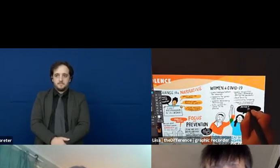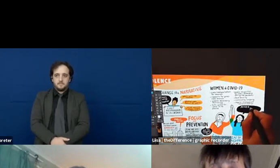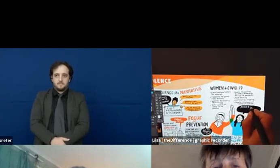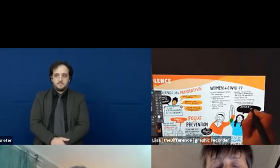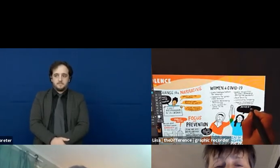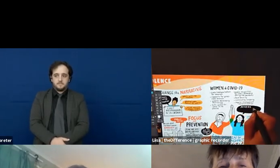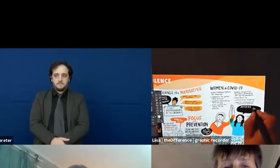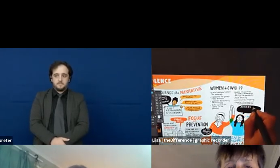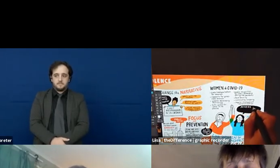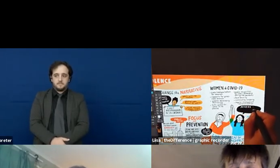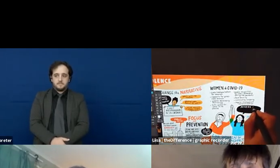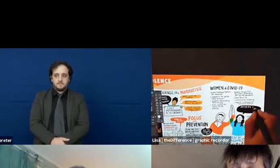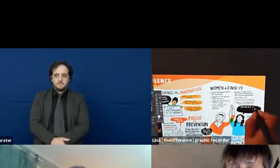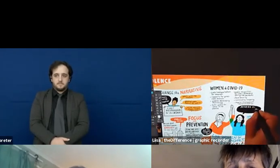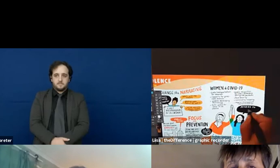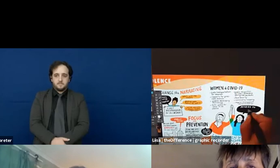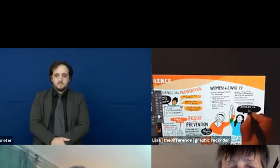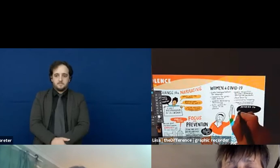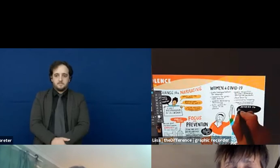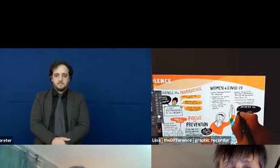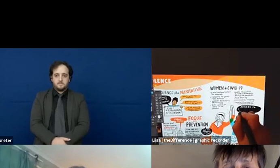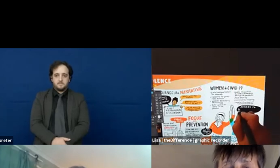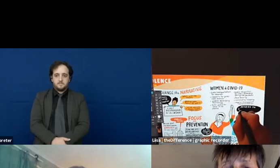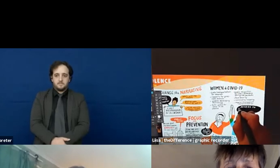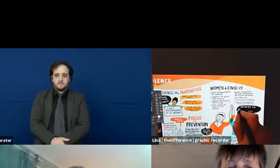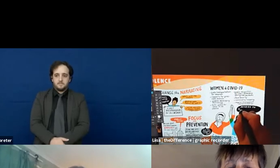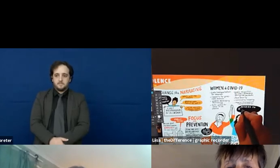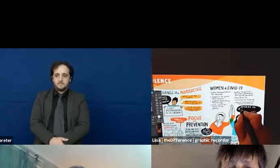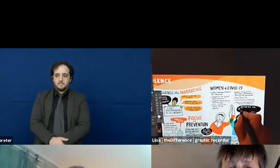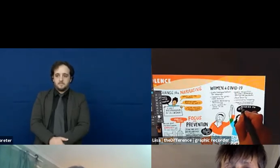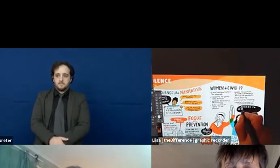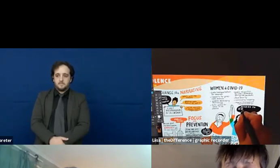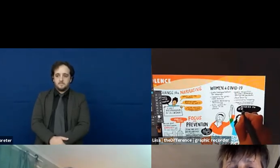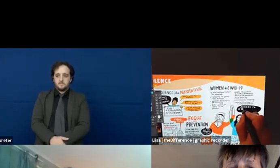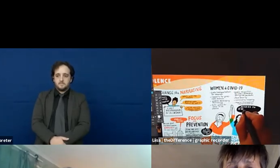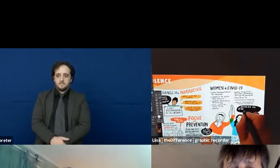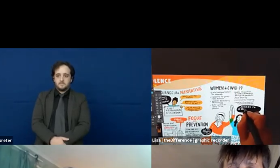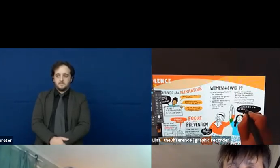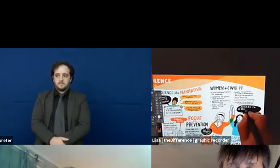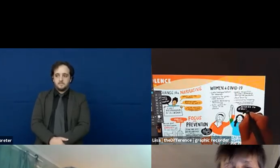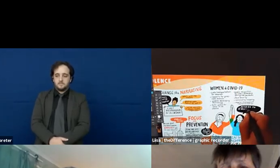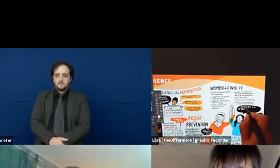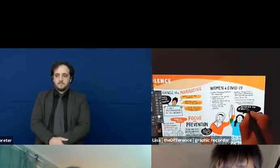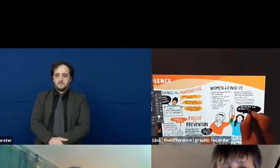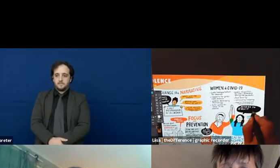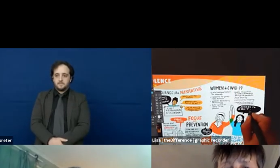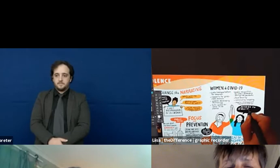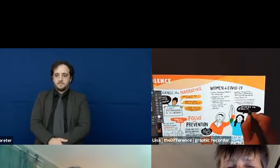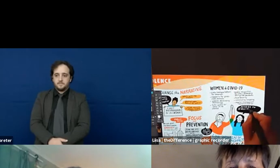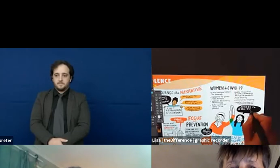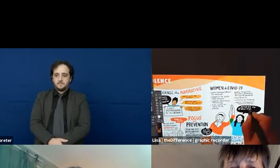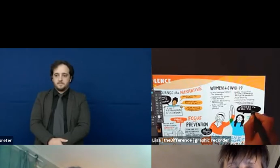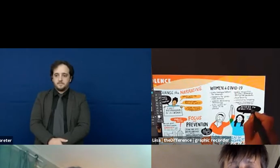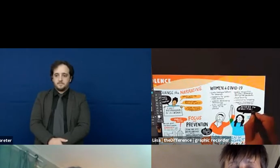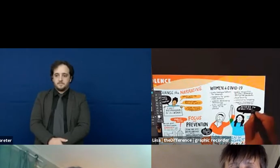it was very easy during the COVID to just pack a computer and go home, but that not every organization has computers or mobile phones. And I'm talking about moment